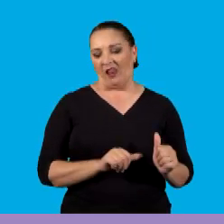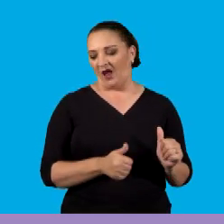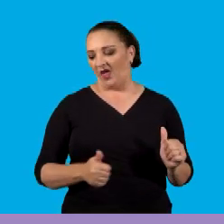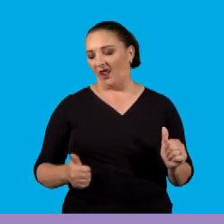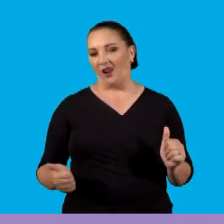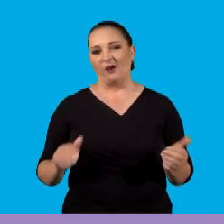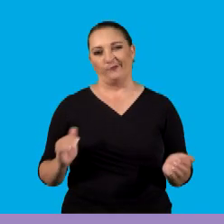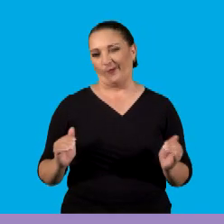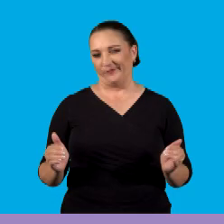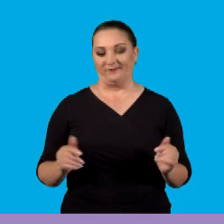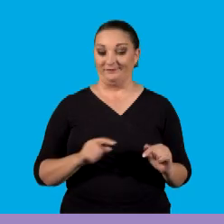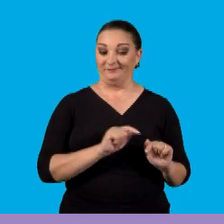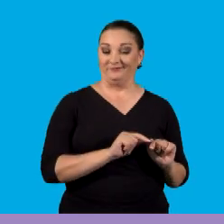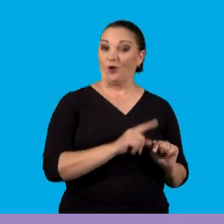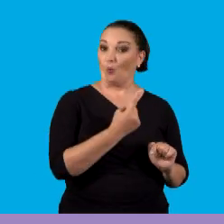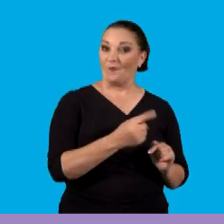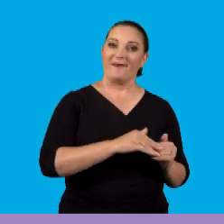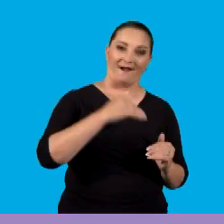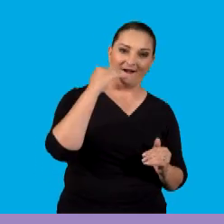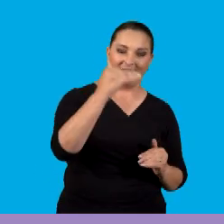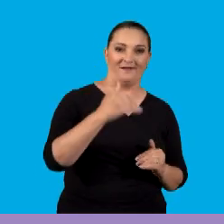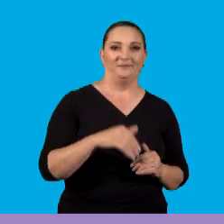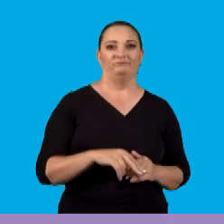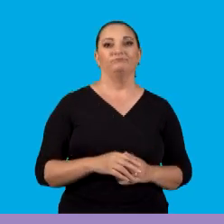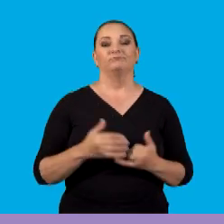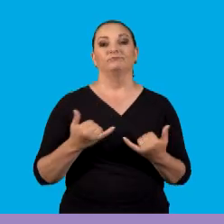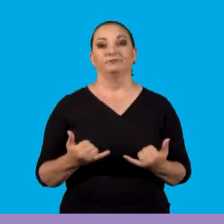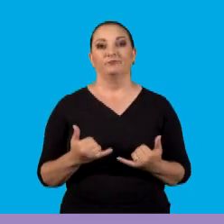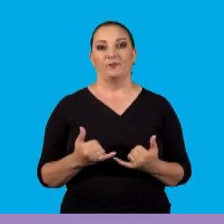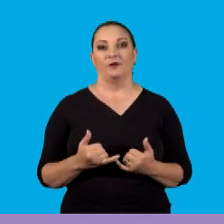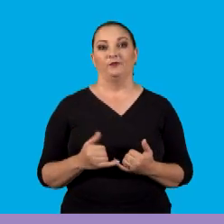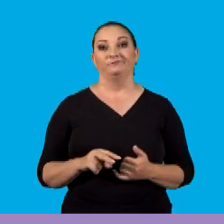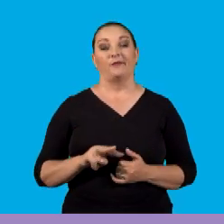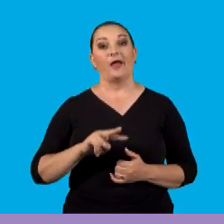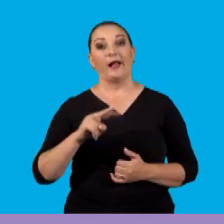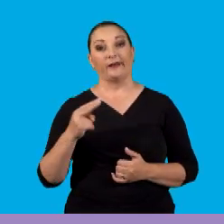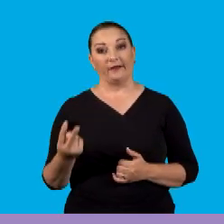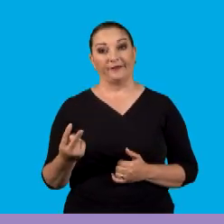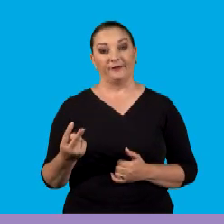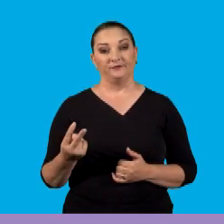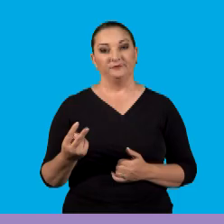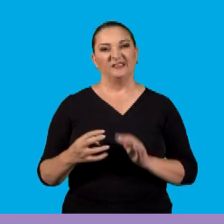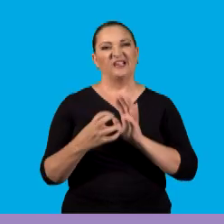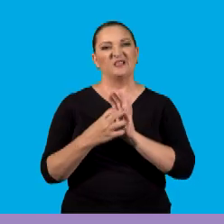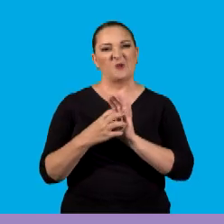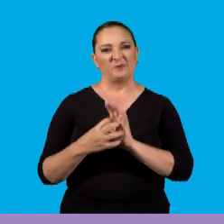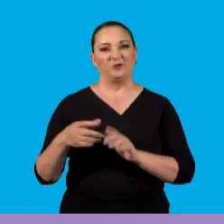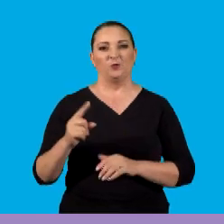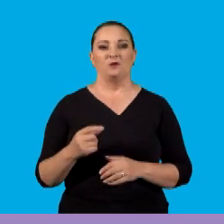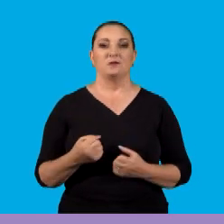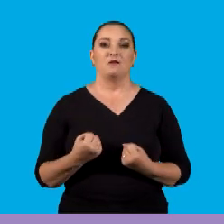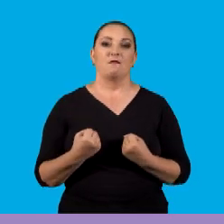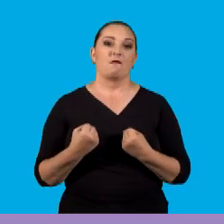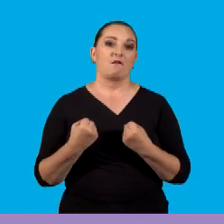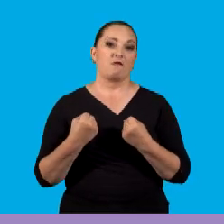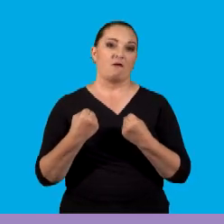other days. Let's look at another example. Now, this graph shows the distance traveled by